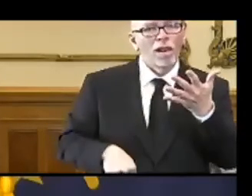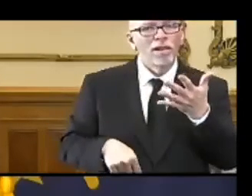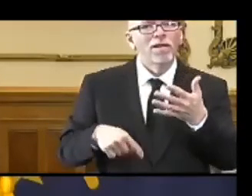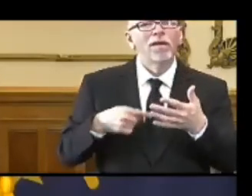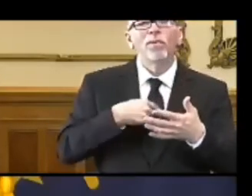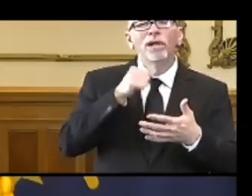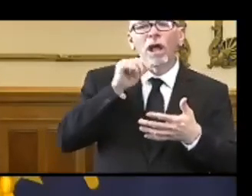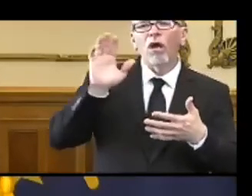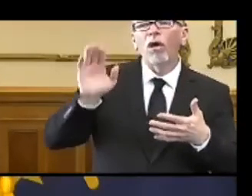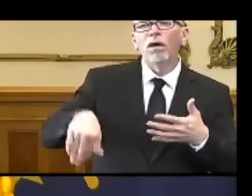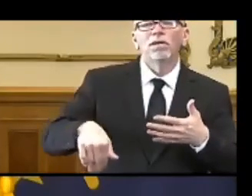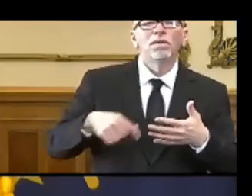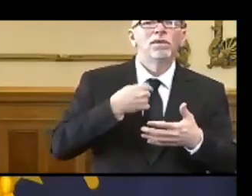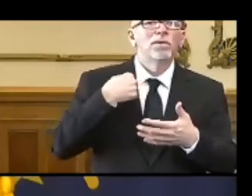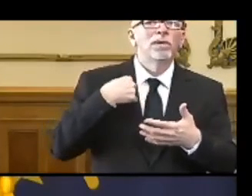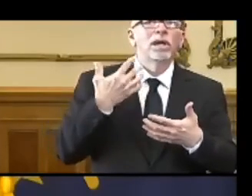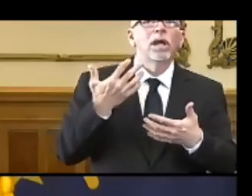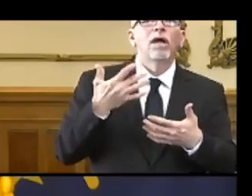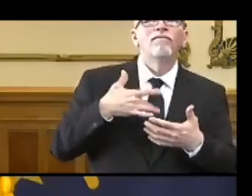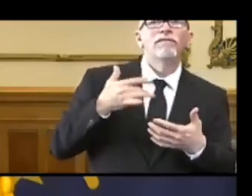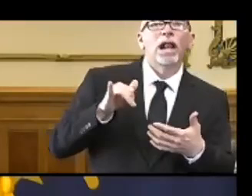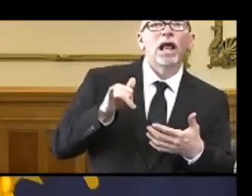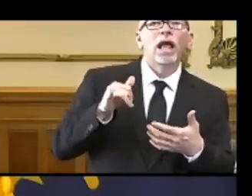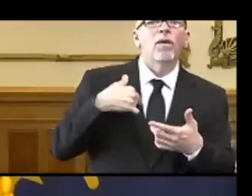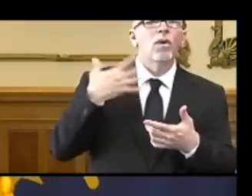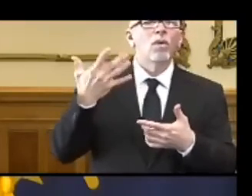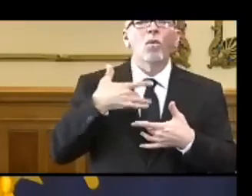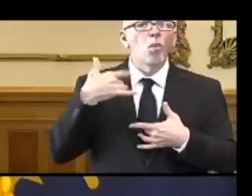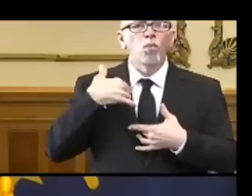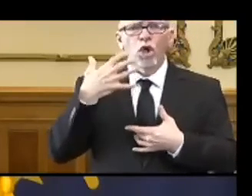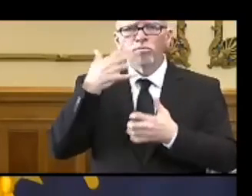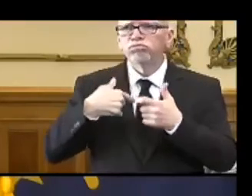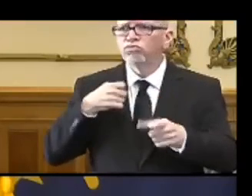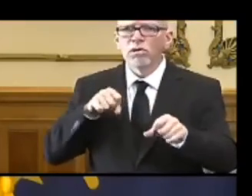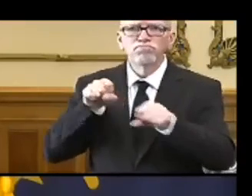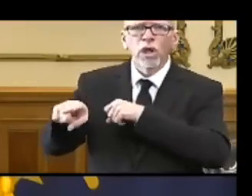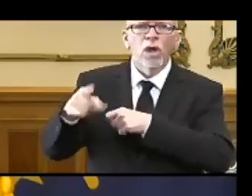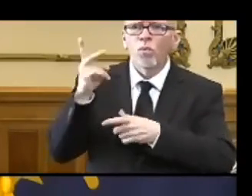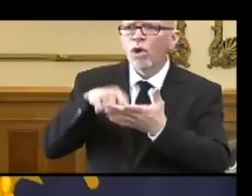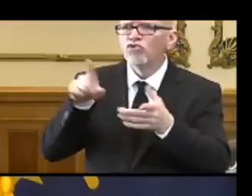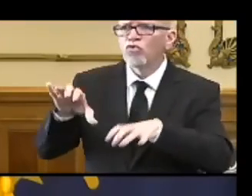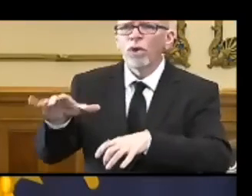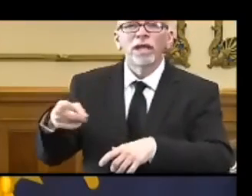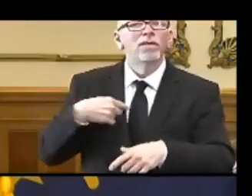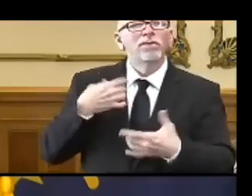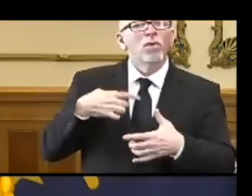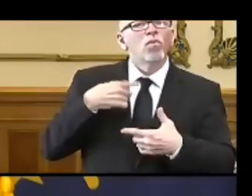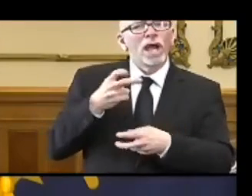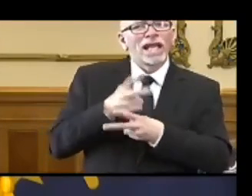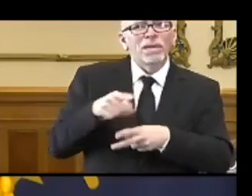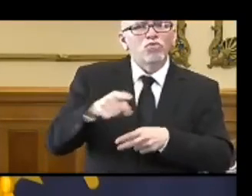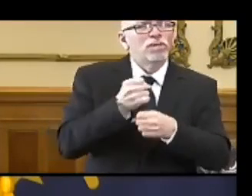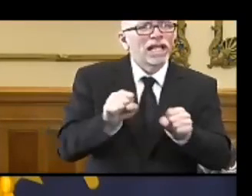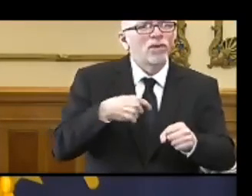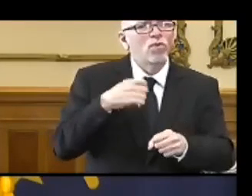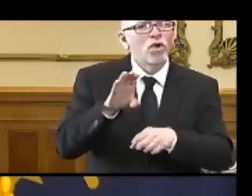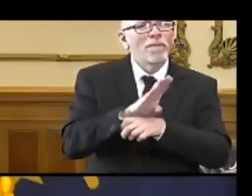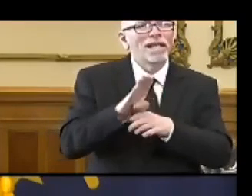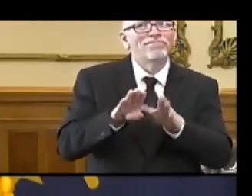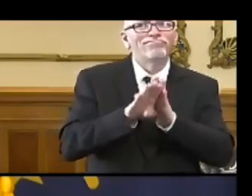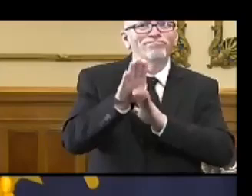we, want to kick in someone's door. It's because we want to keep you safe. We want your business to grow after